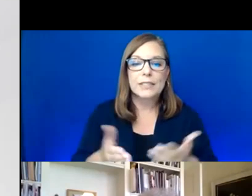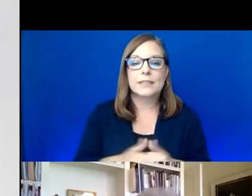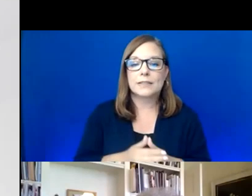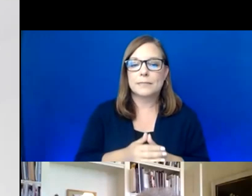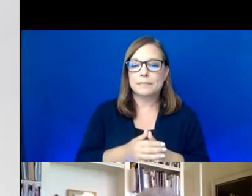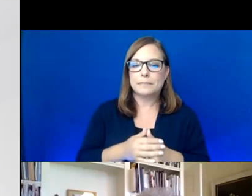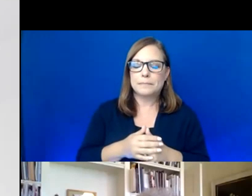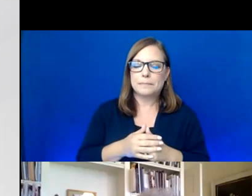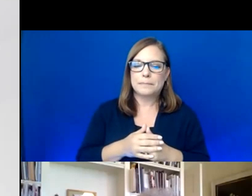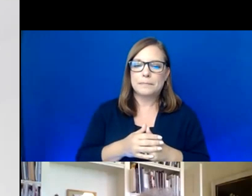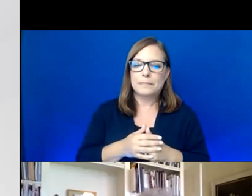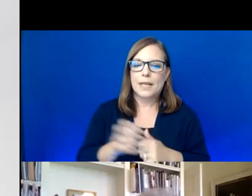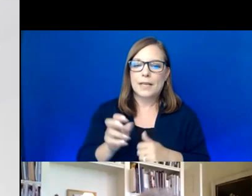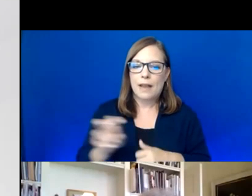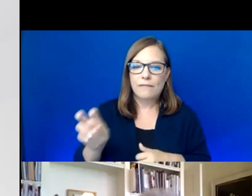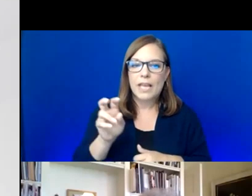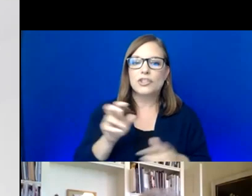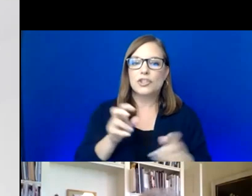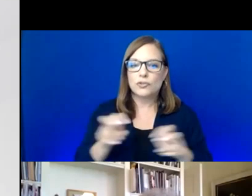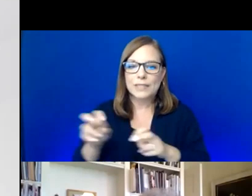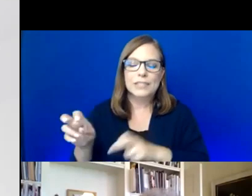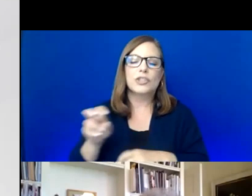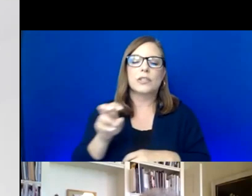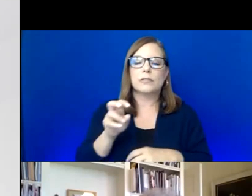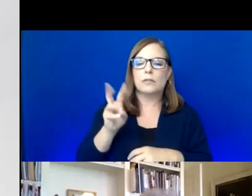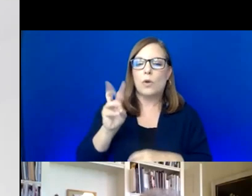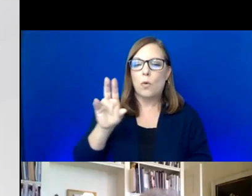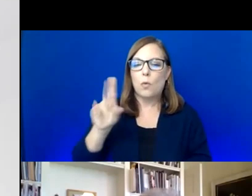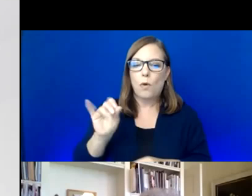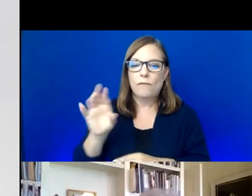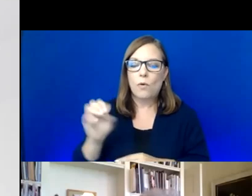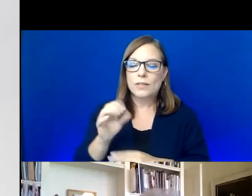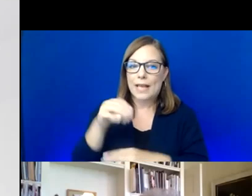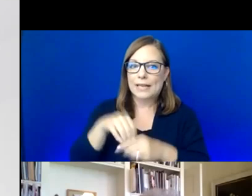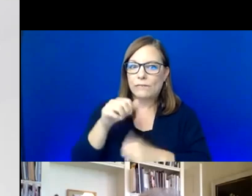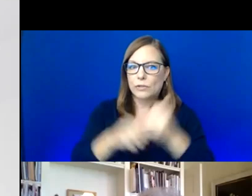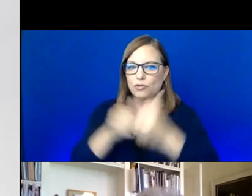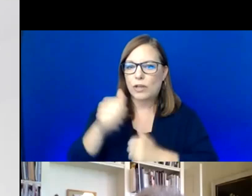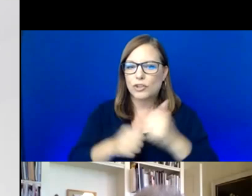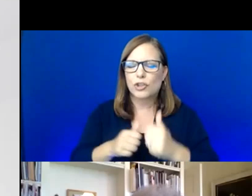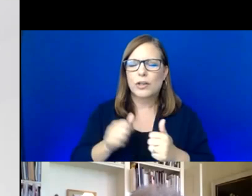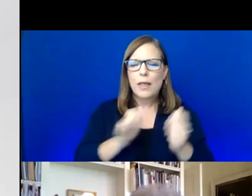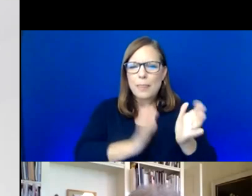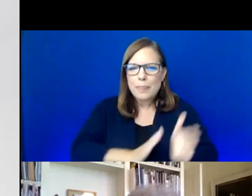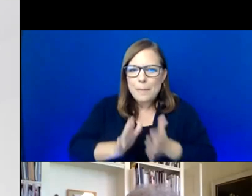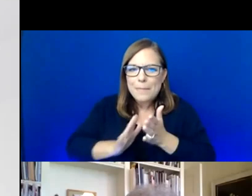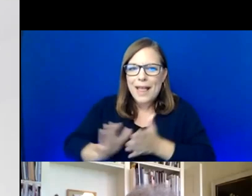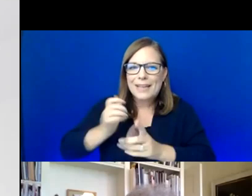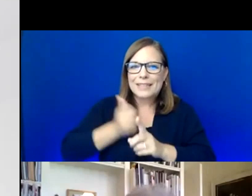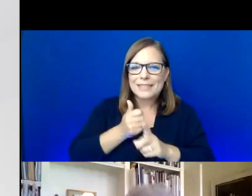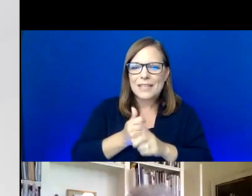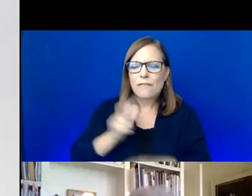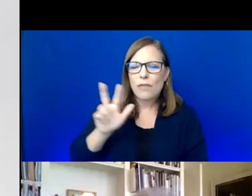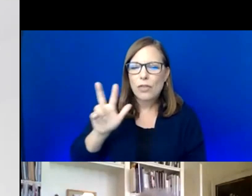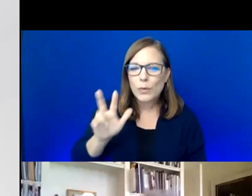and infrastructure. The home and community-based services spending plan alone is $3 billion.